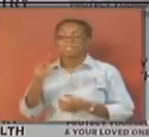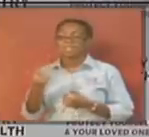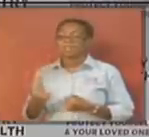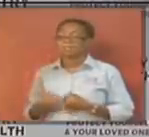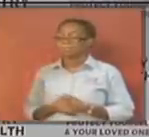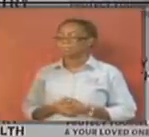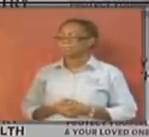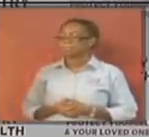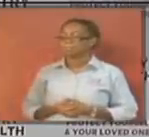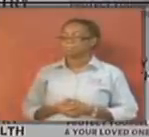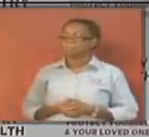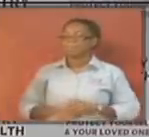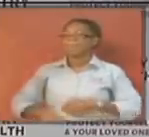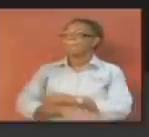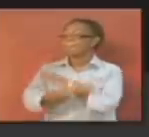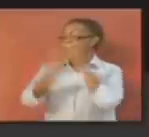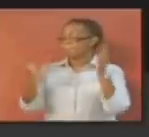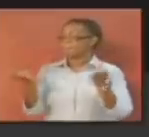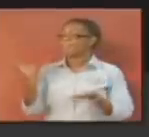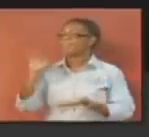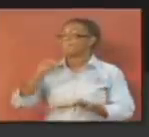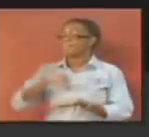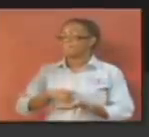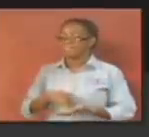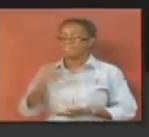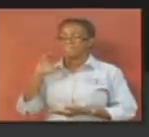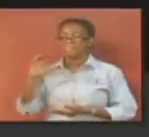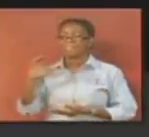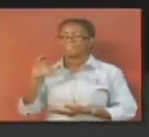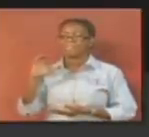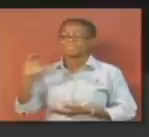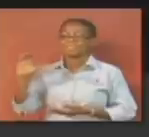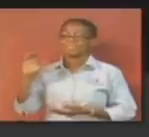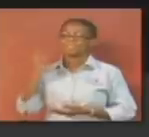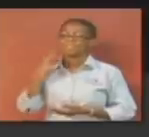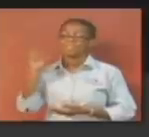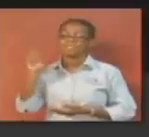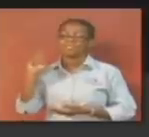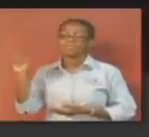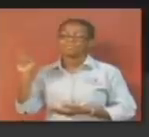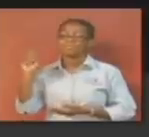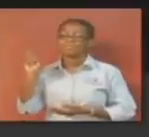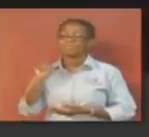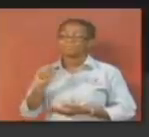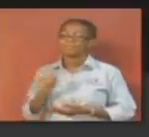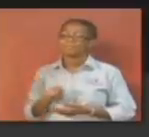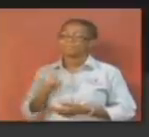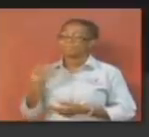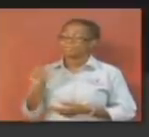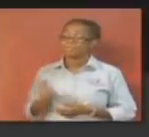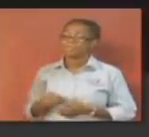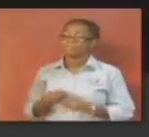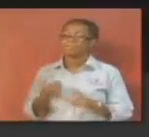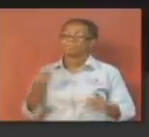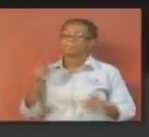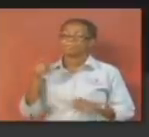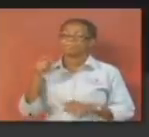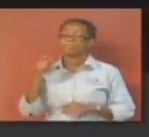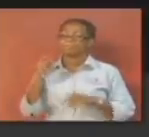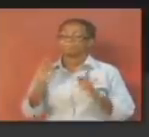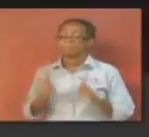Yes, good morning again. Clayton Clark, Radio Tambrin. A question from a member of the public. I want to